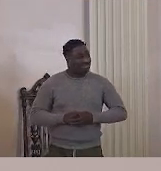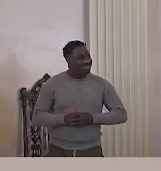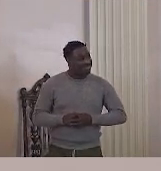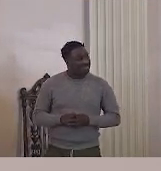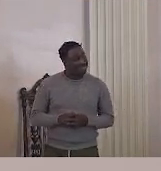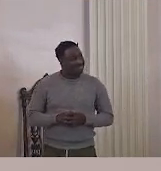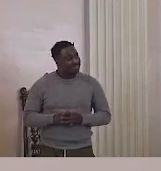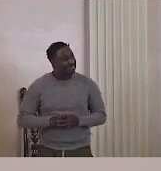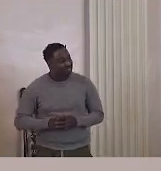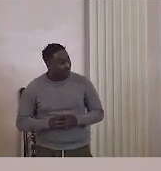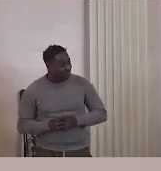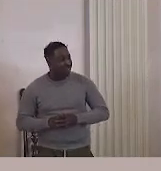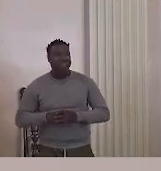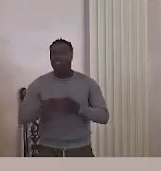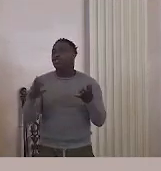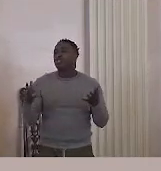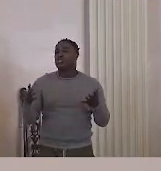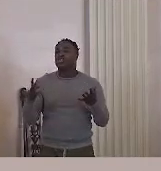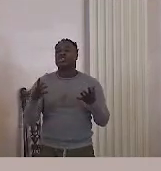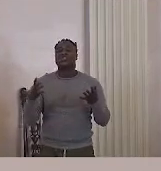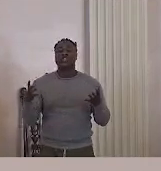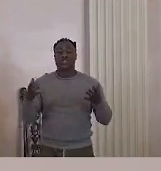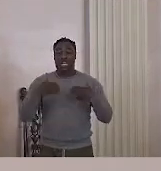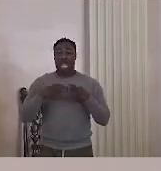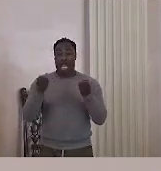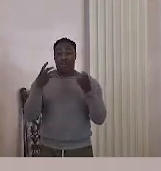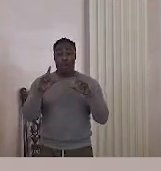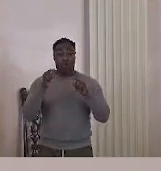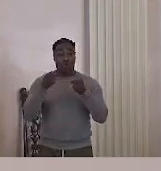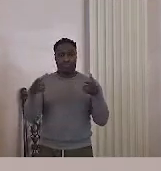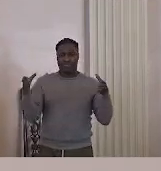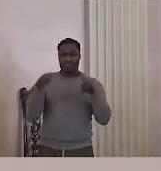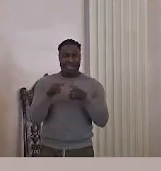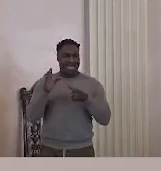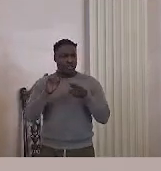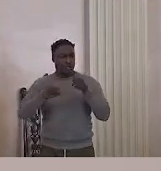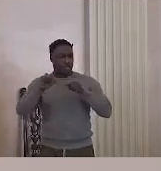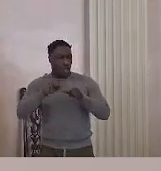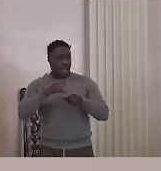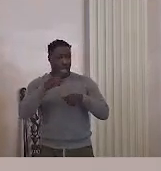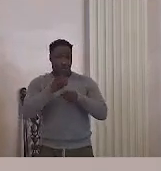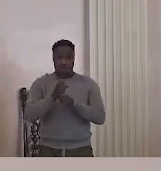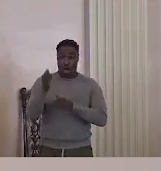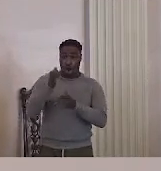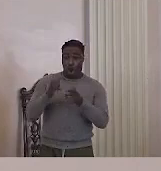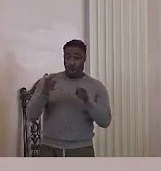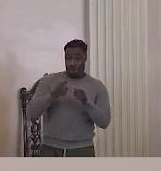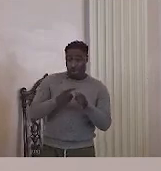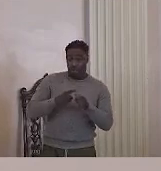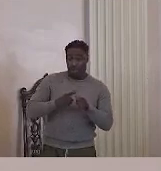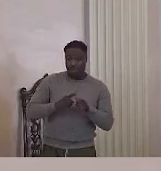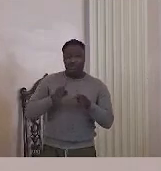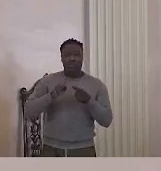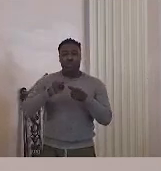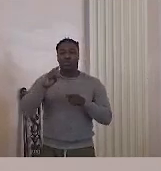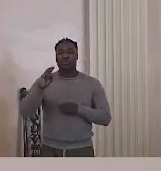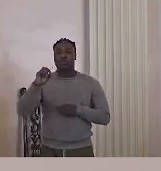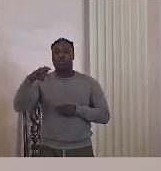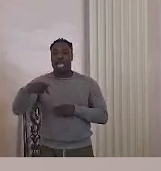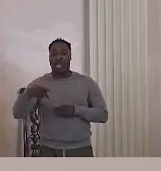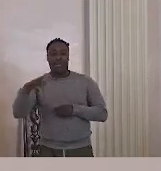She gathers multiple groups in a region to listen to one another, to create art first, to map